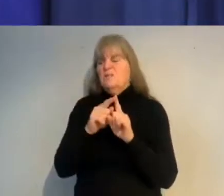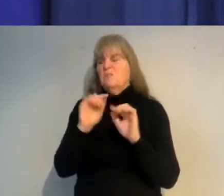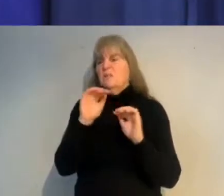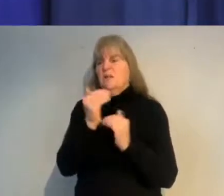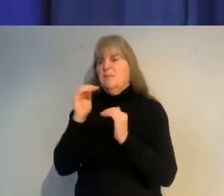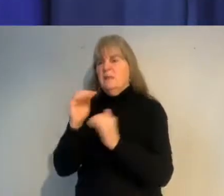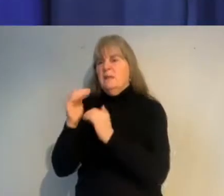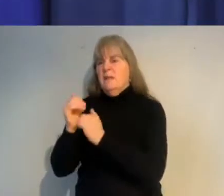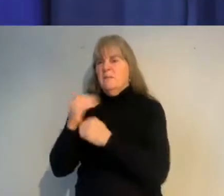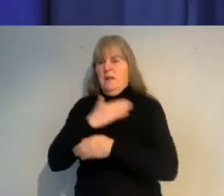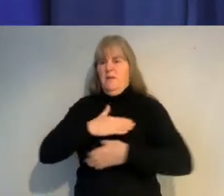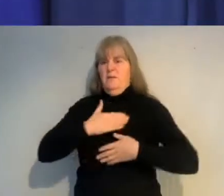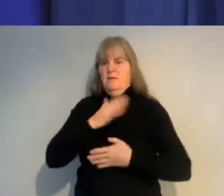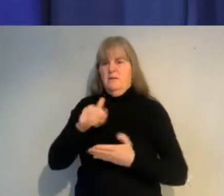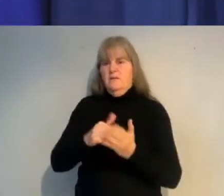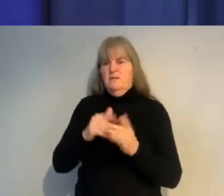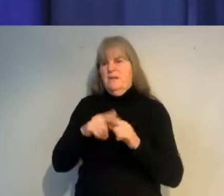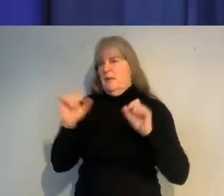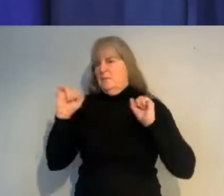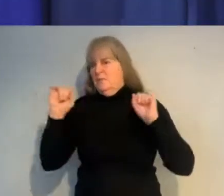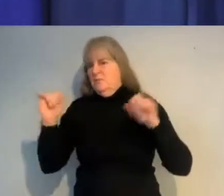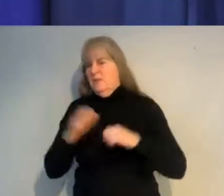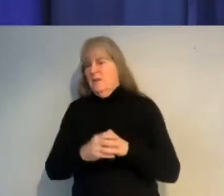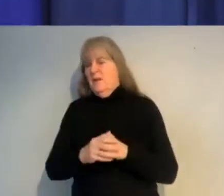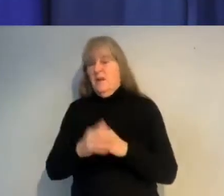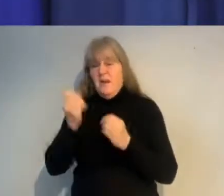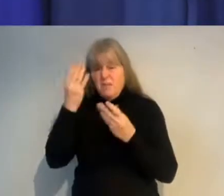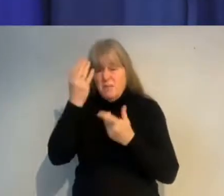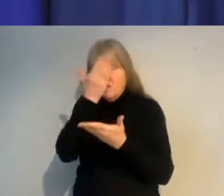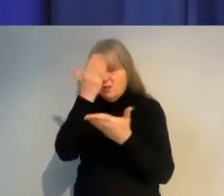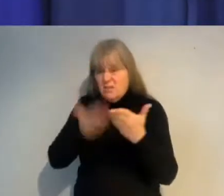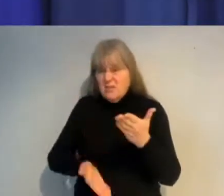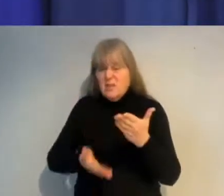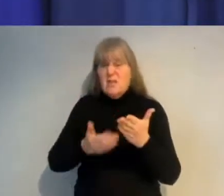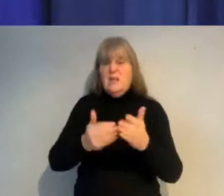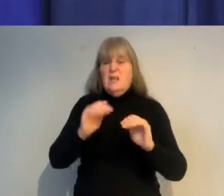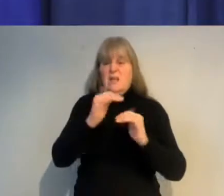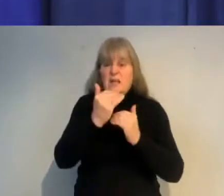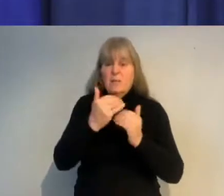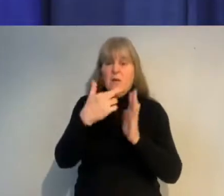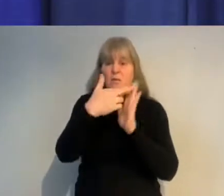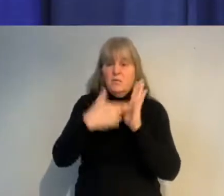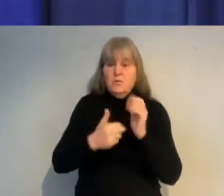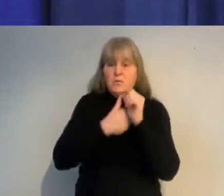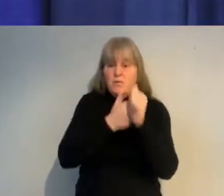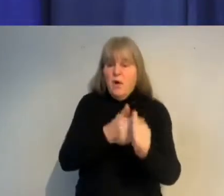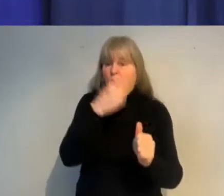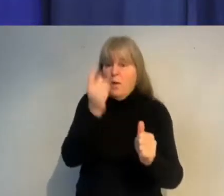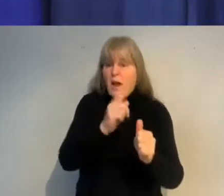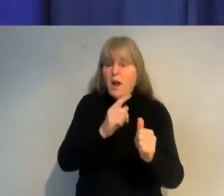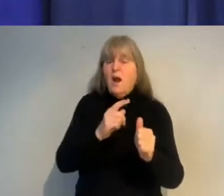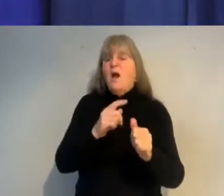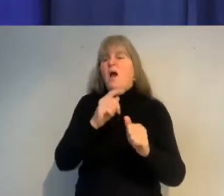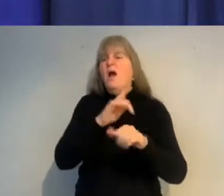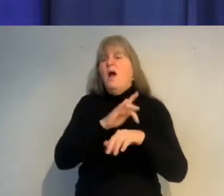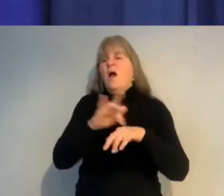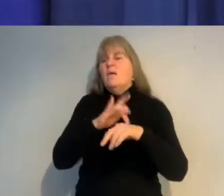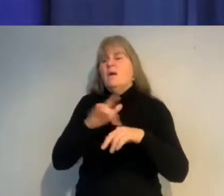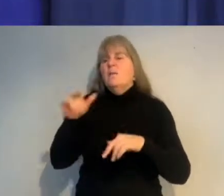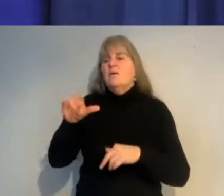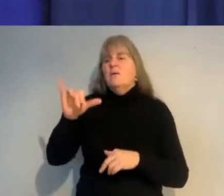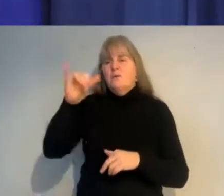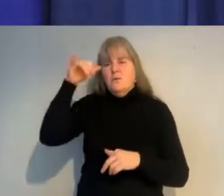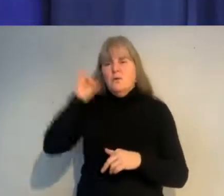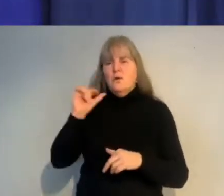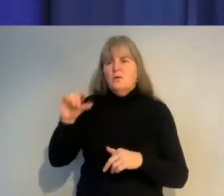gyms. Now, you can find all the information you need about the new public measures. It's all available online at yukon.ca.